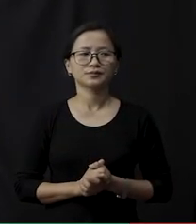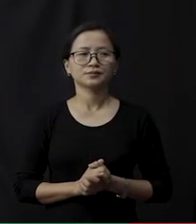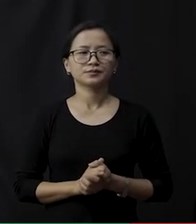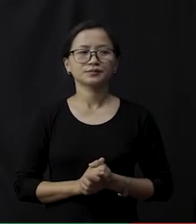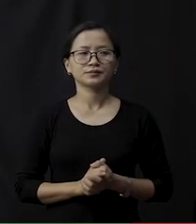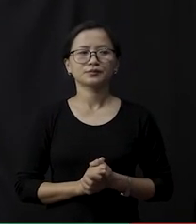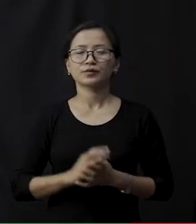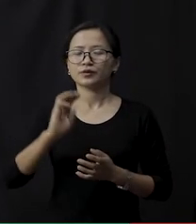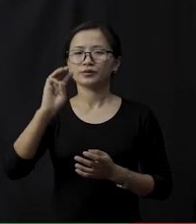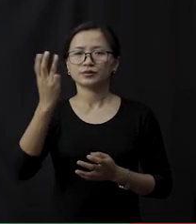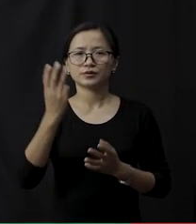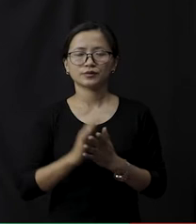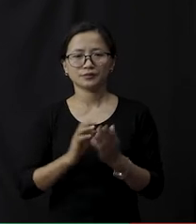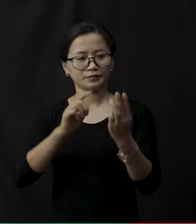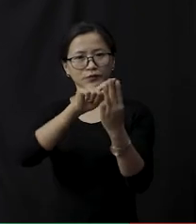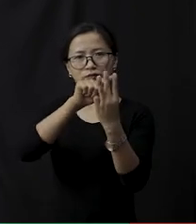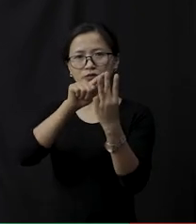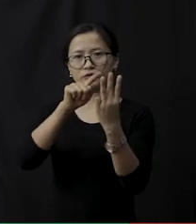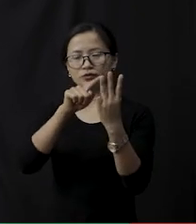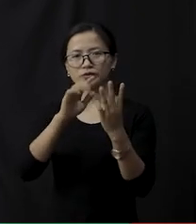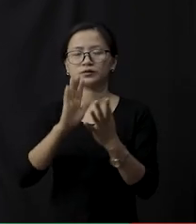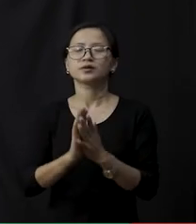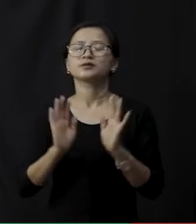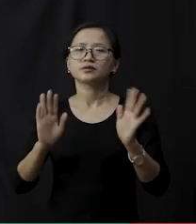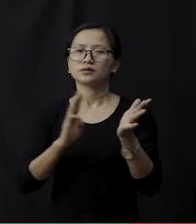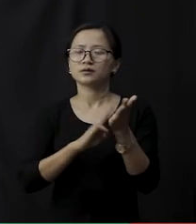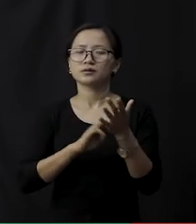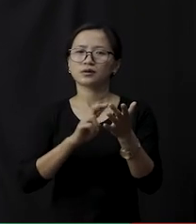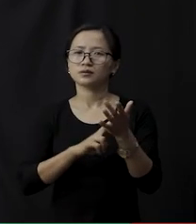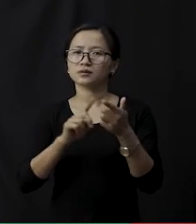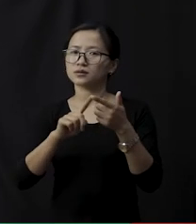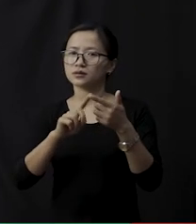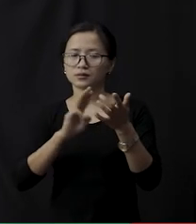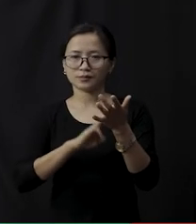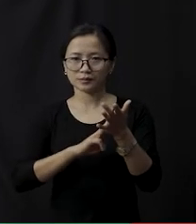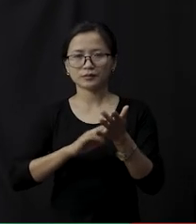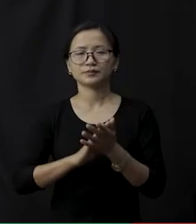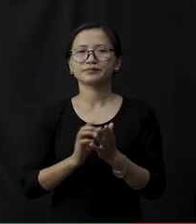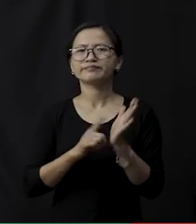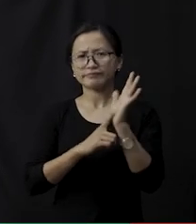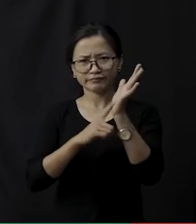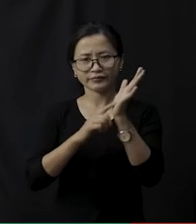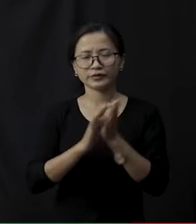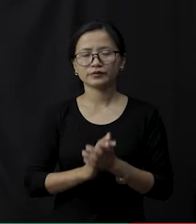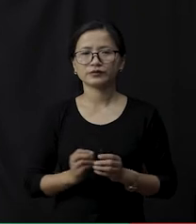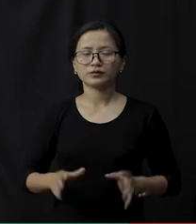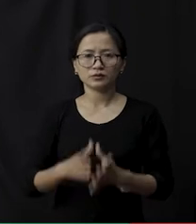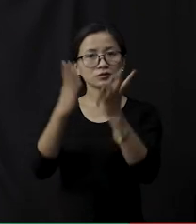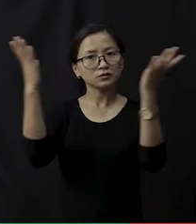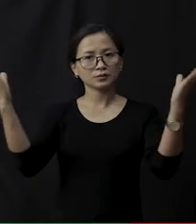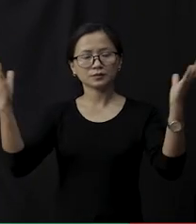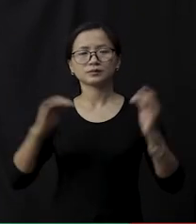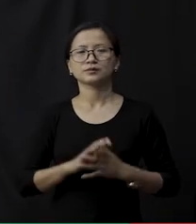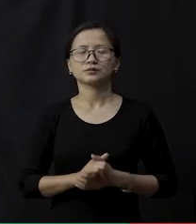the third tree that we see here, it is a neem tree, okay? Neem, N-E-E-M, neem tree.